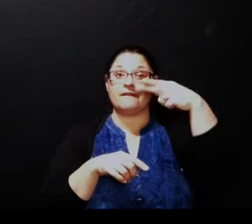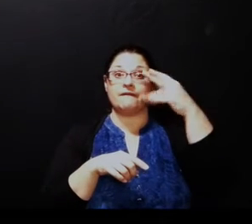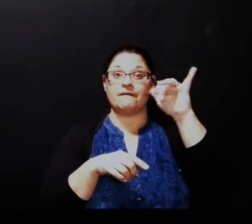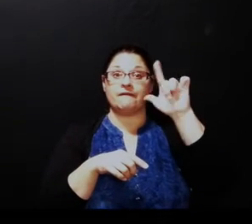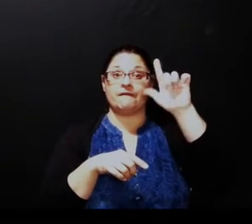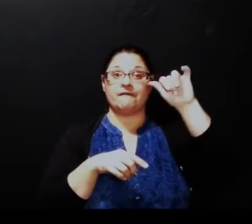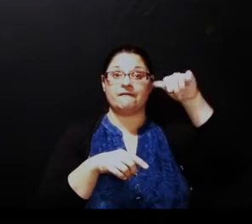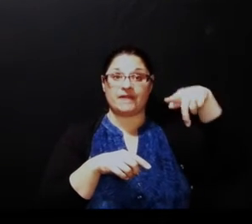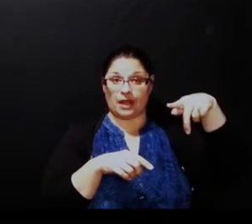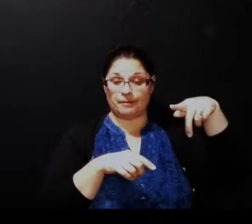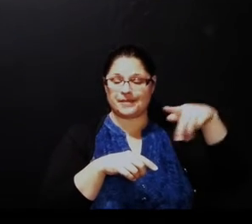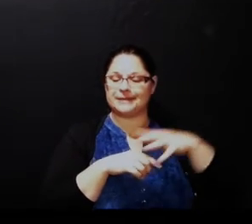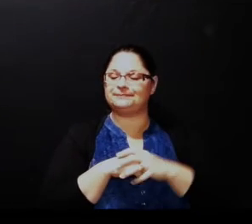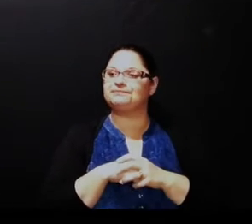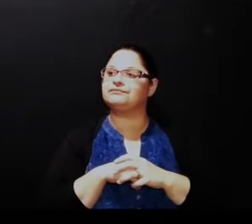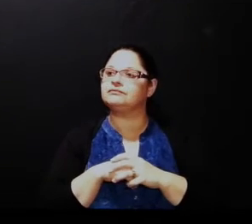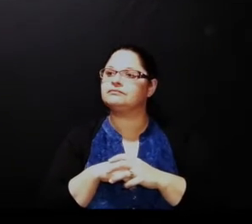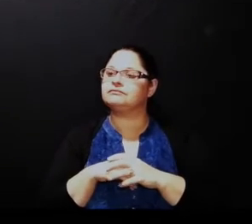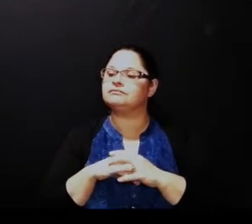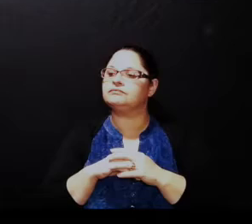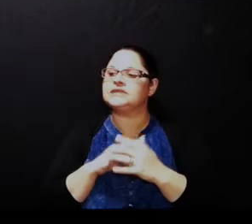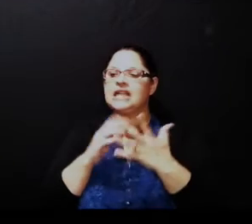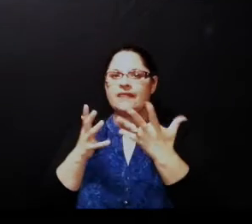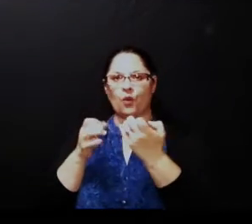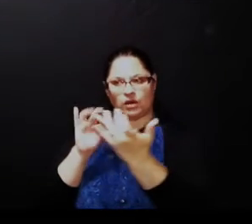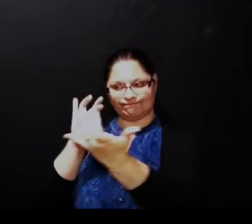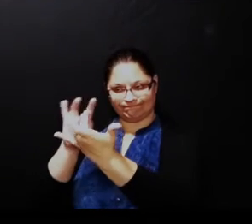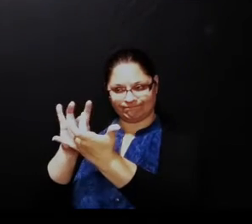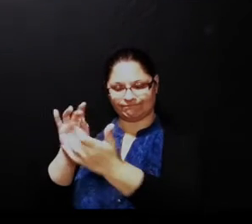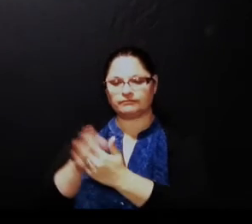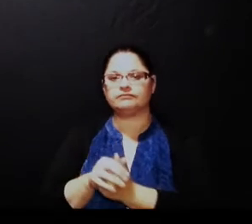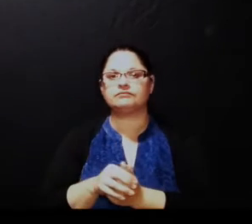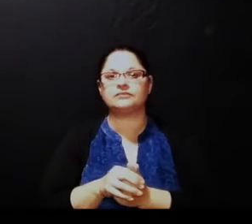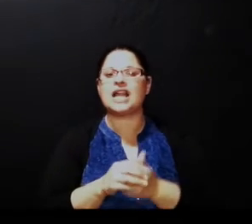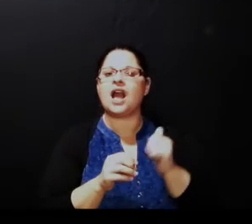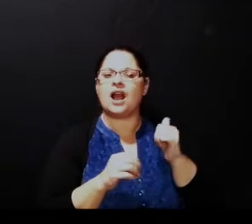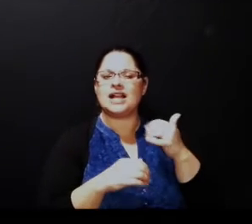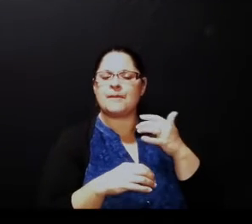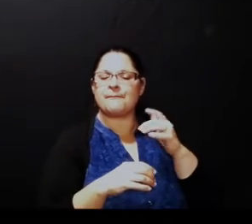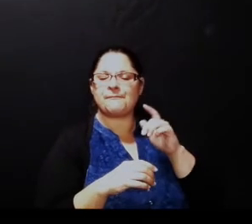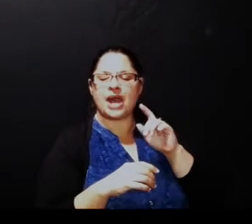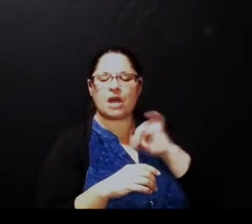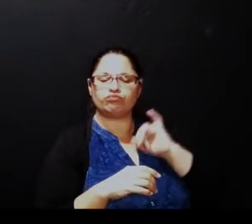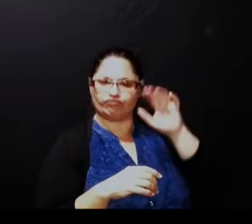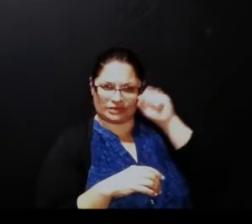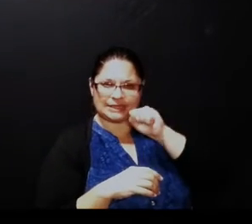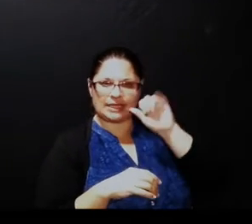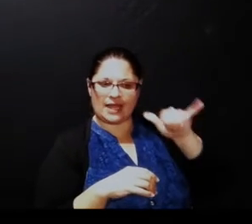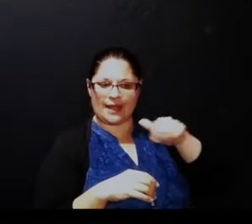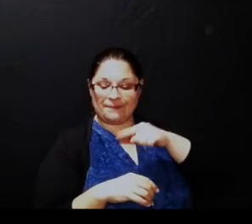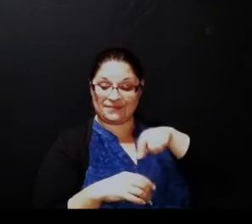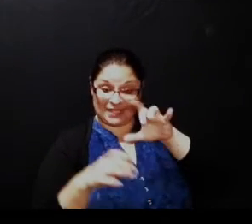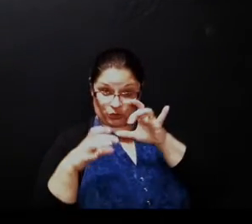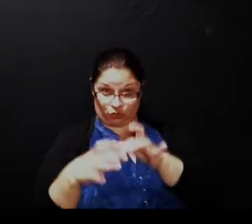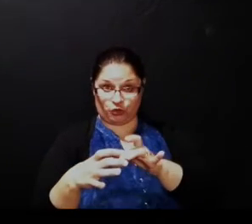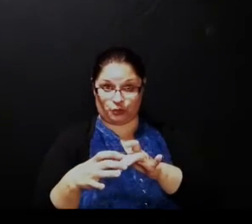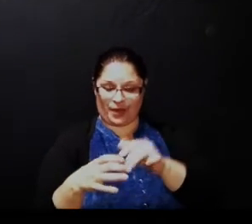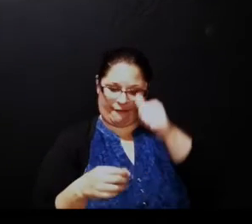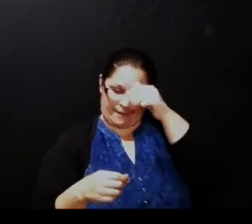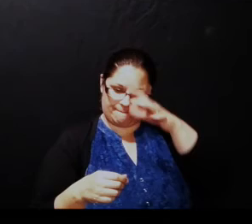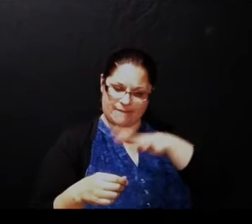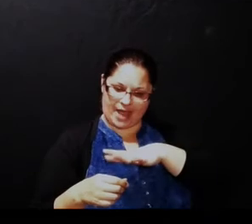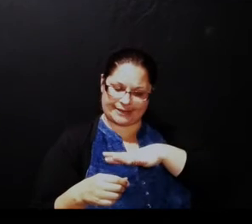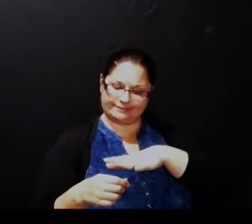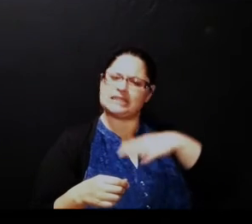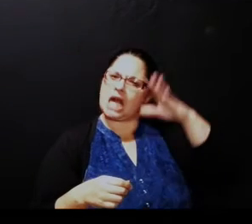able to meet with Jesus. Now, most likely, these were Gentile men, Greek men, who had converted to the Jewish faith. They